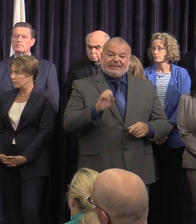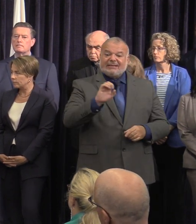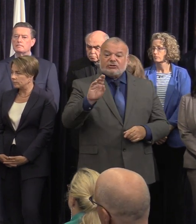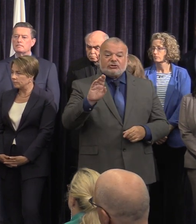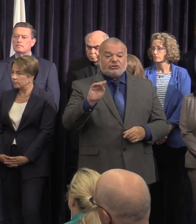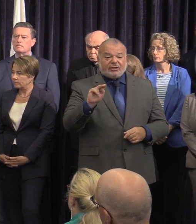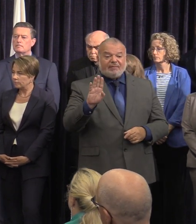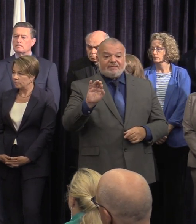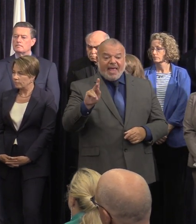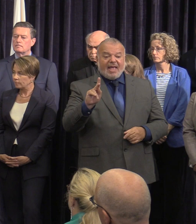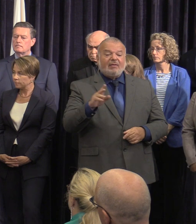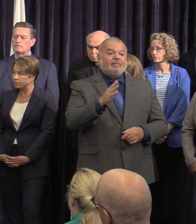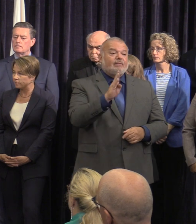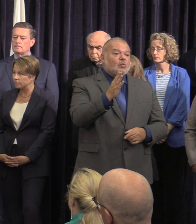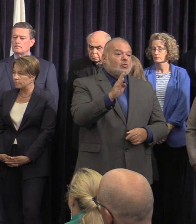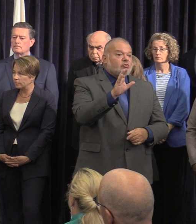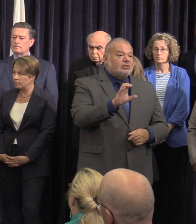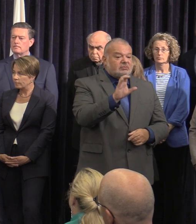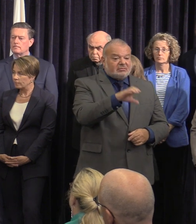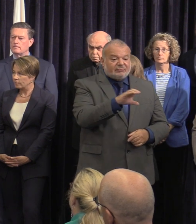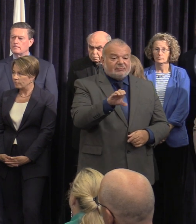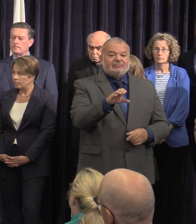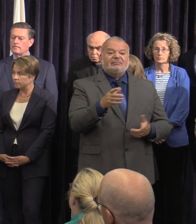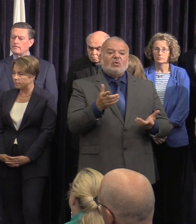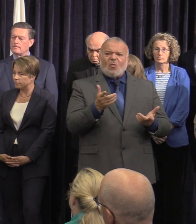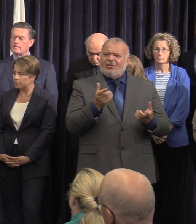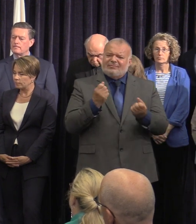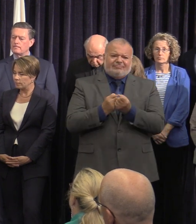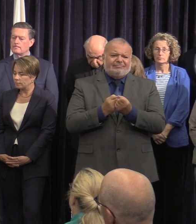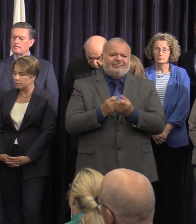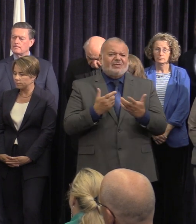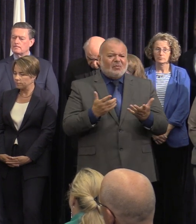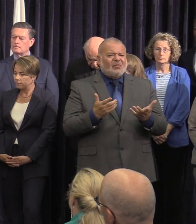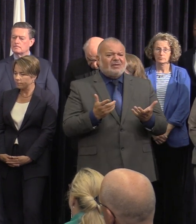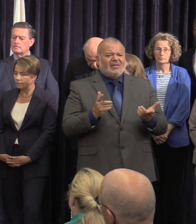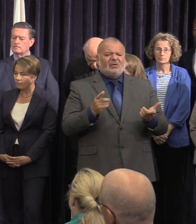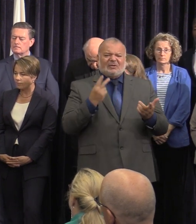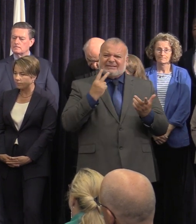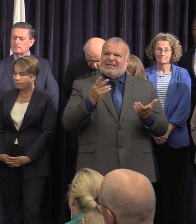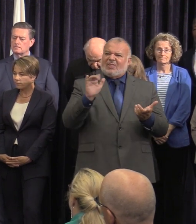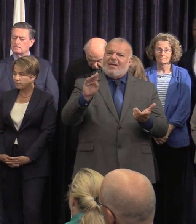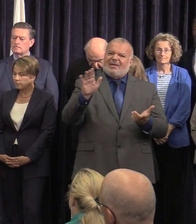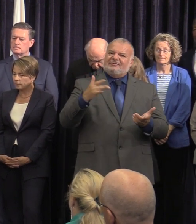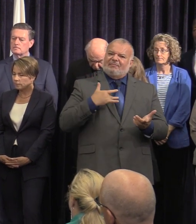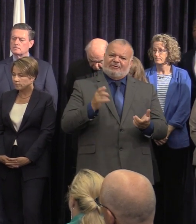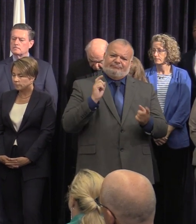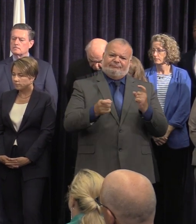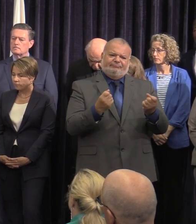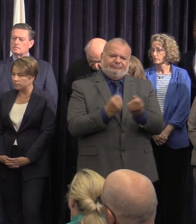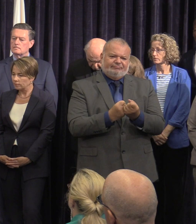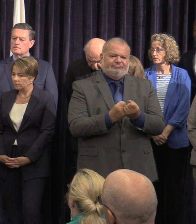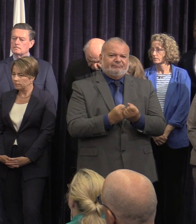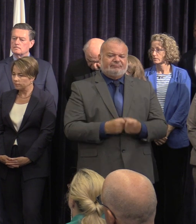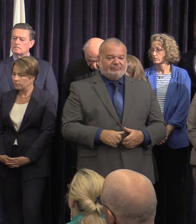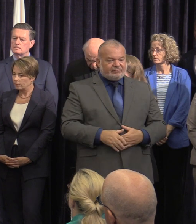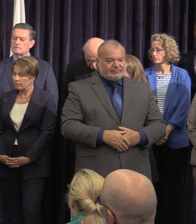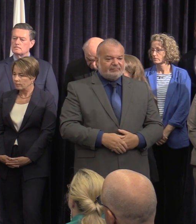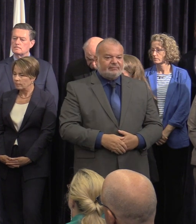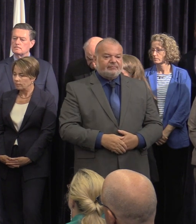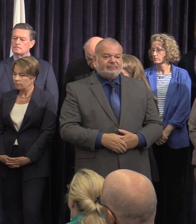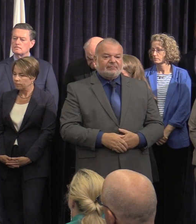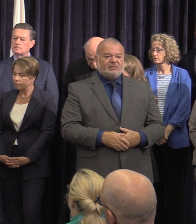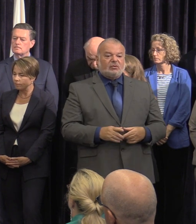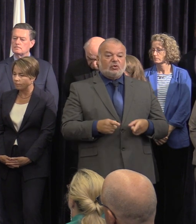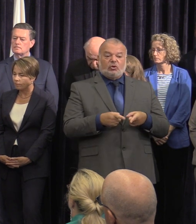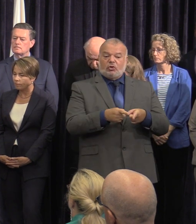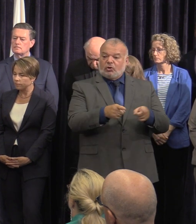off is the Massachusetts way. And as great as this fund is, it's not the only way to help. There are lots more ways you can help in addition